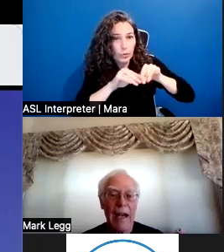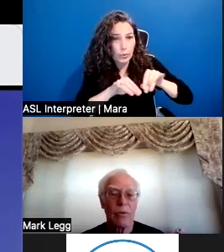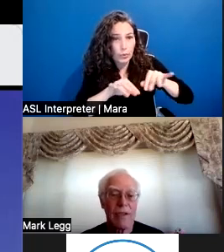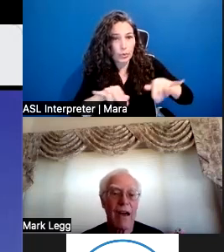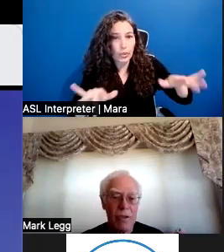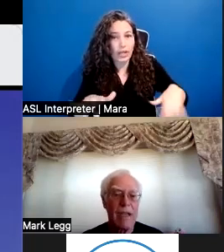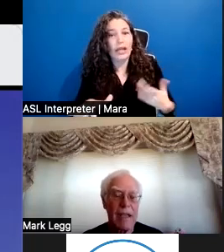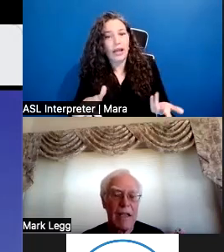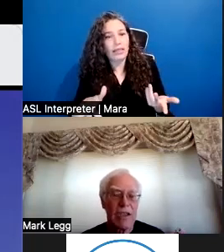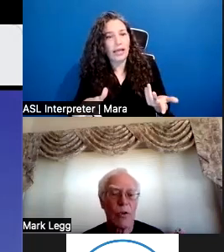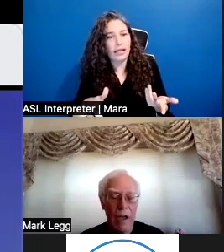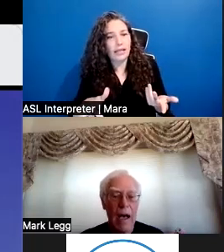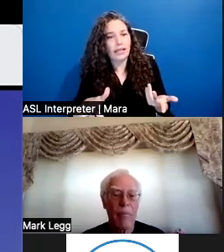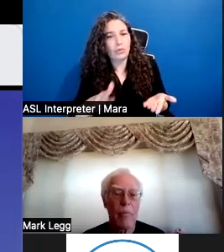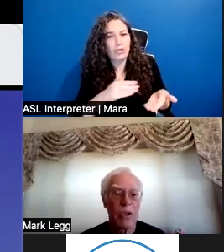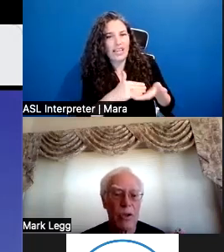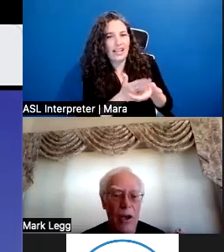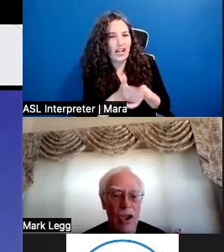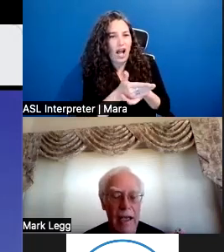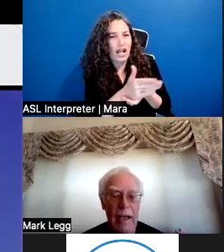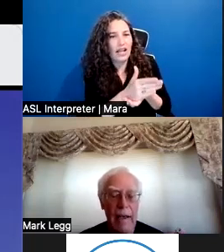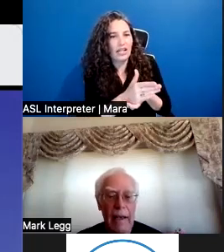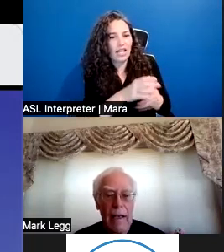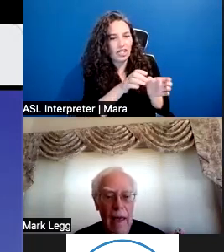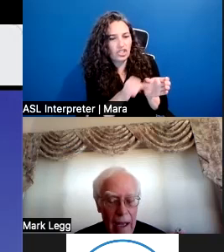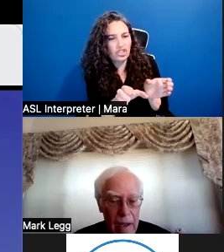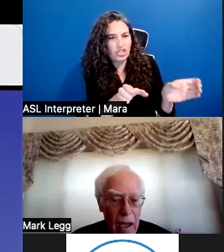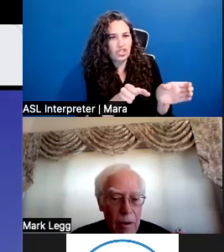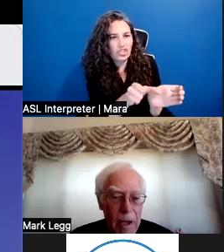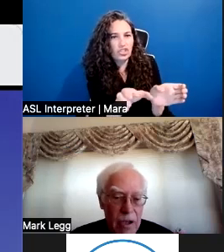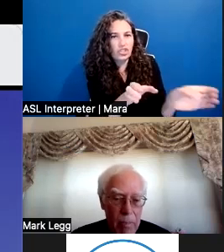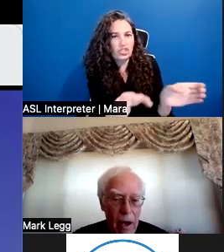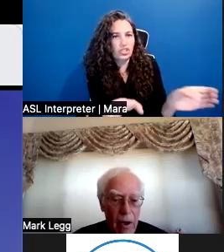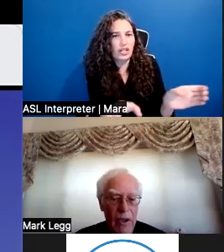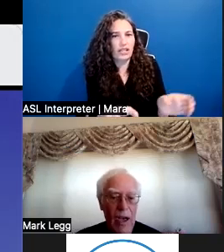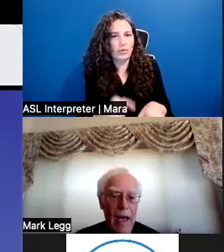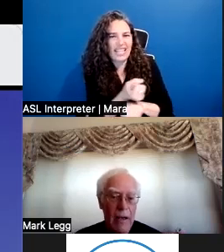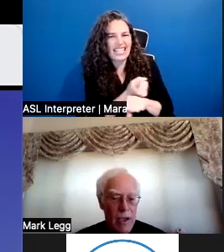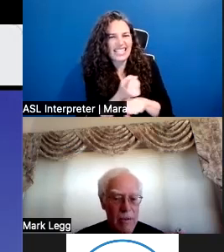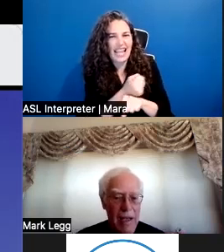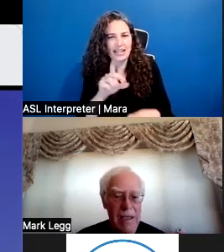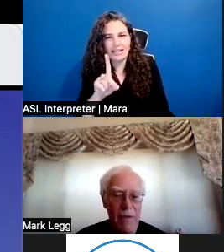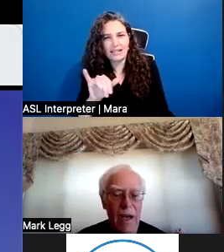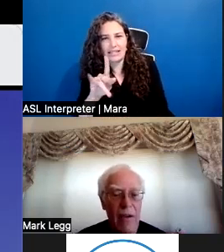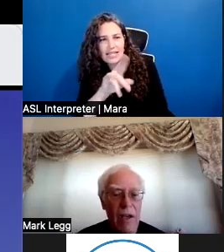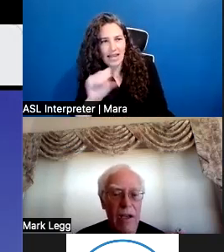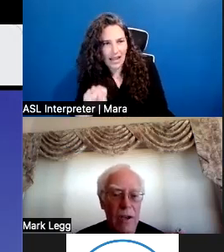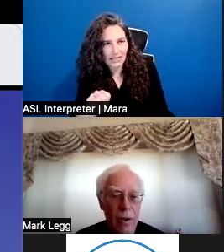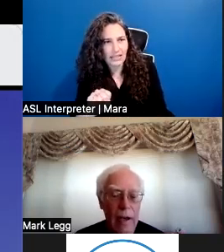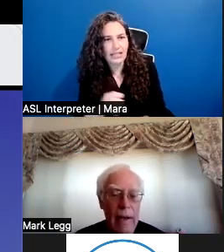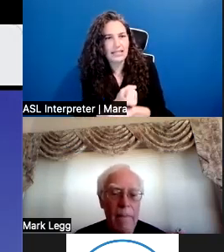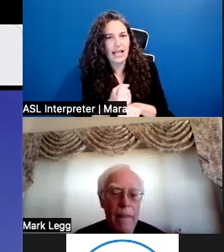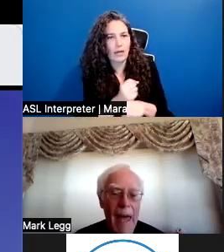sand dikes where the sand was being squirted up from the strong shaking. And then the other picture, the burial site, which is about 7,500